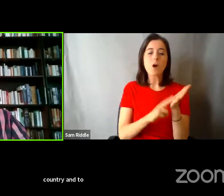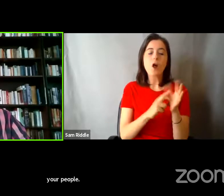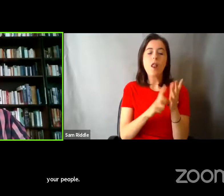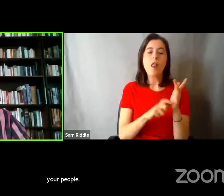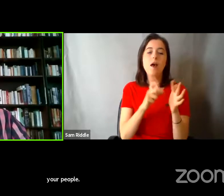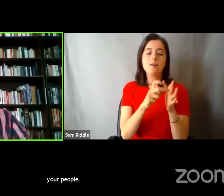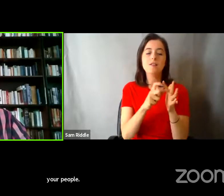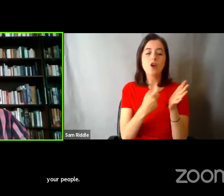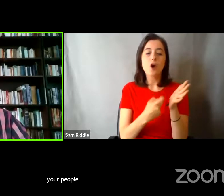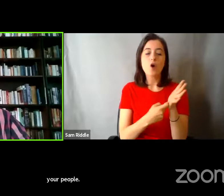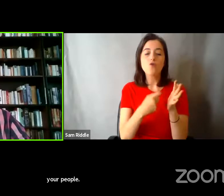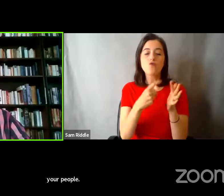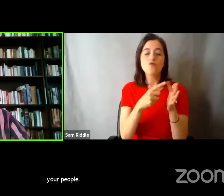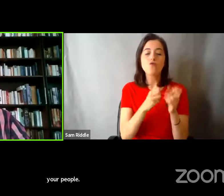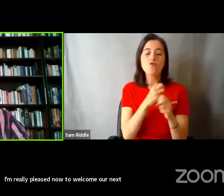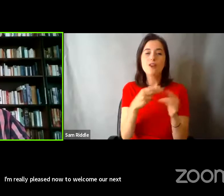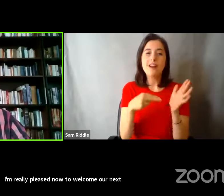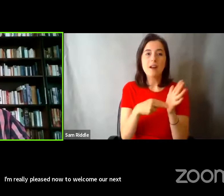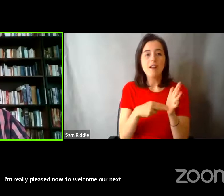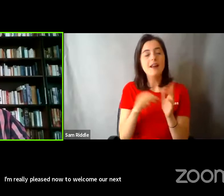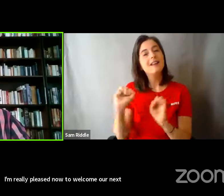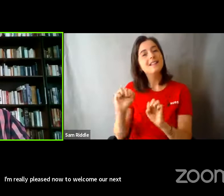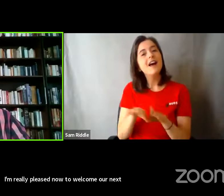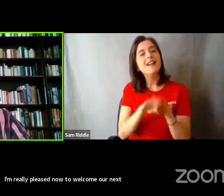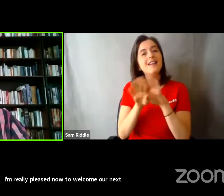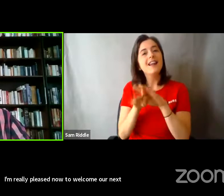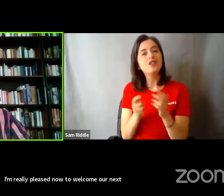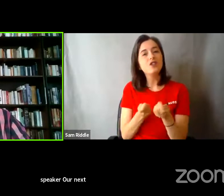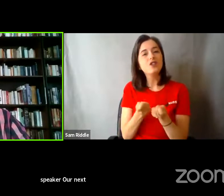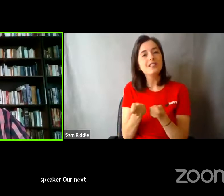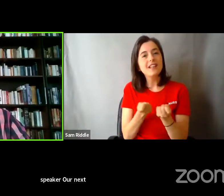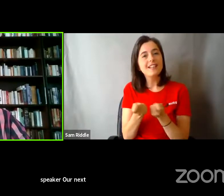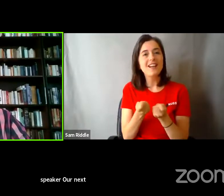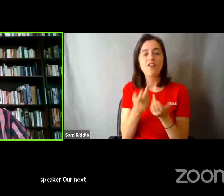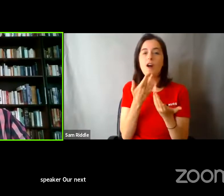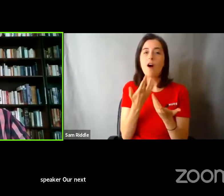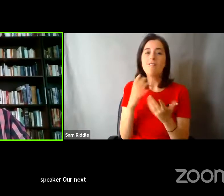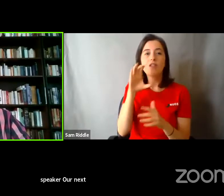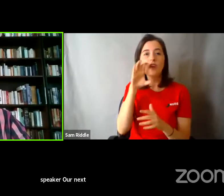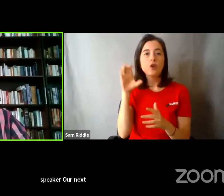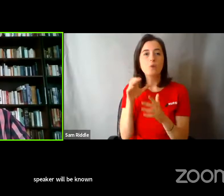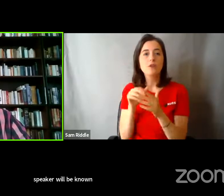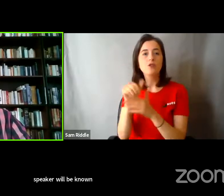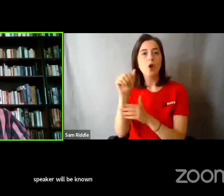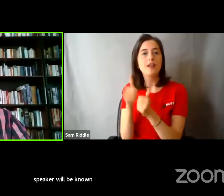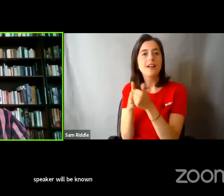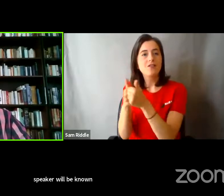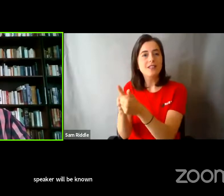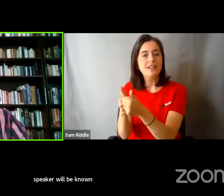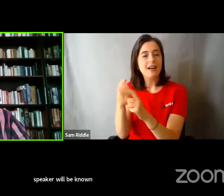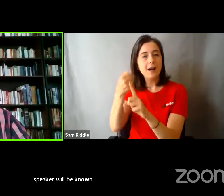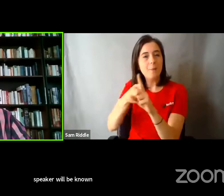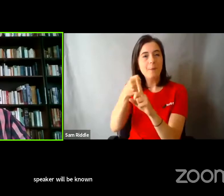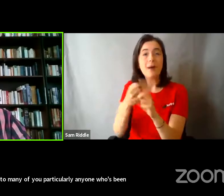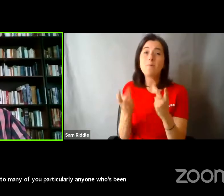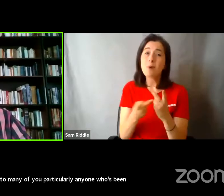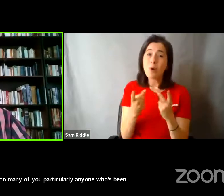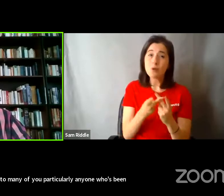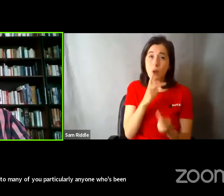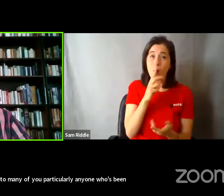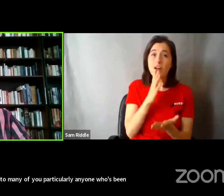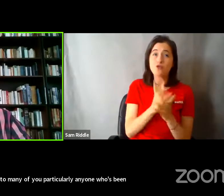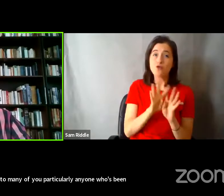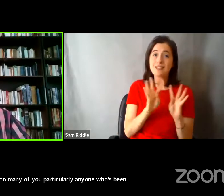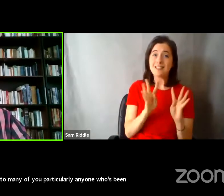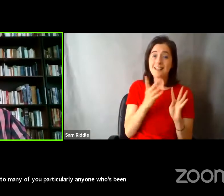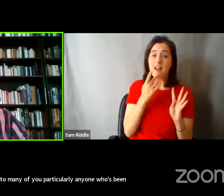National Secretary of the Cuba Solidarity Campaign. He's also a trustee of the National Education Union and long-standing